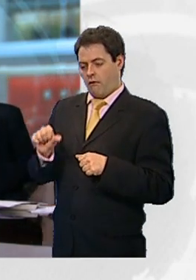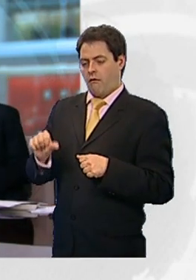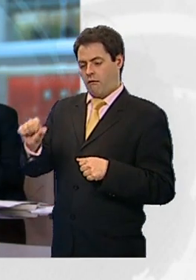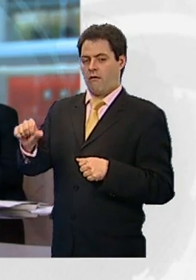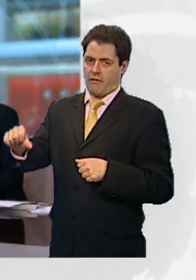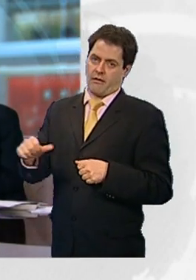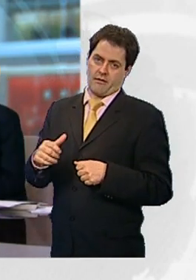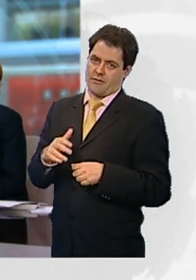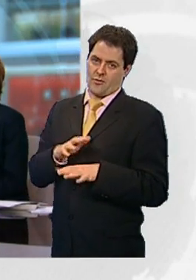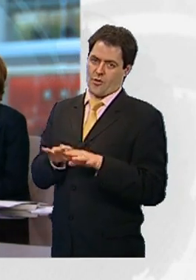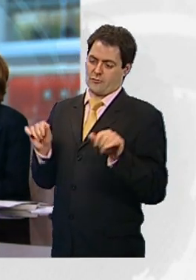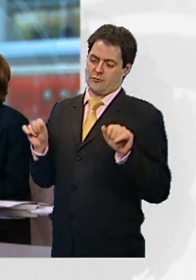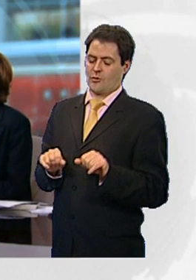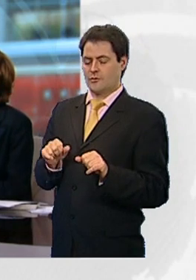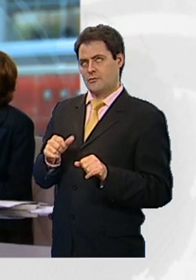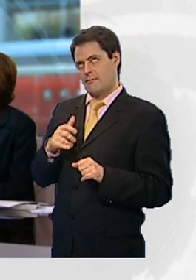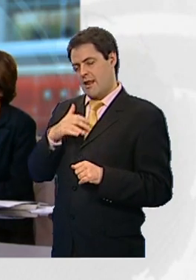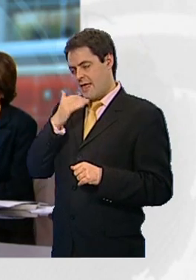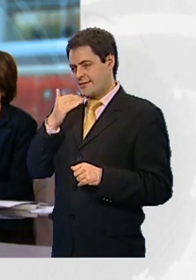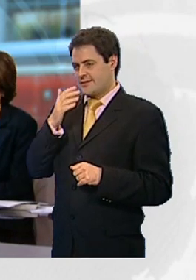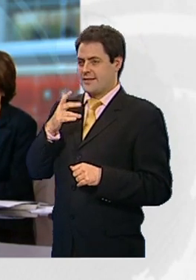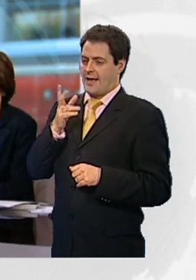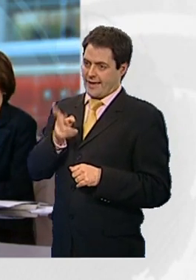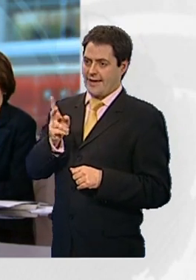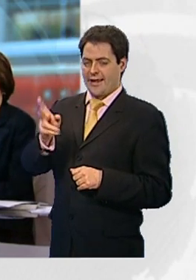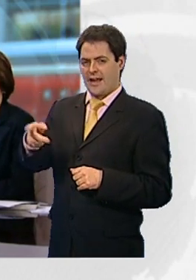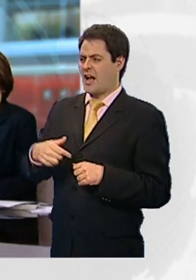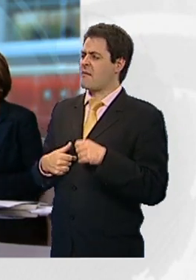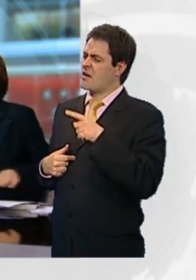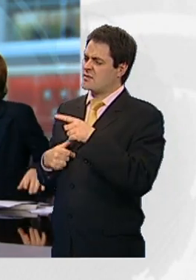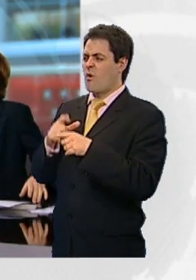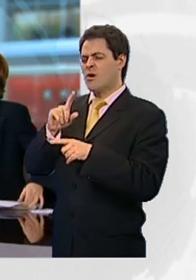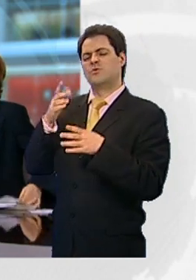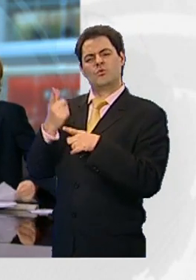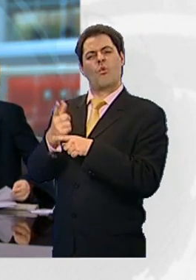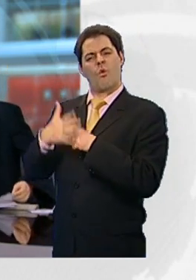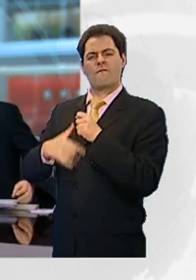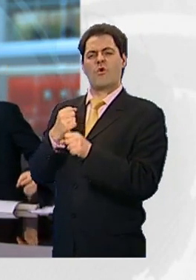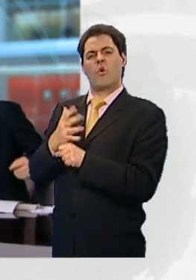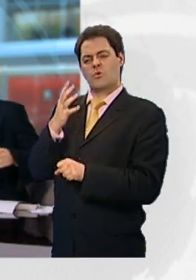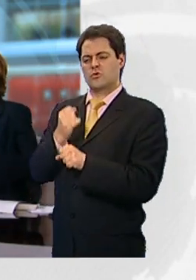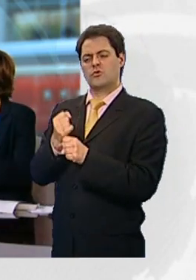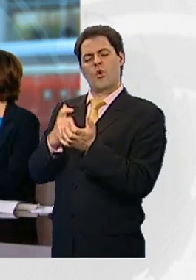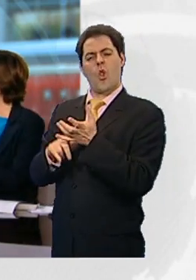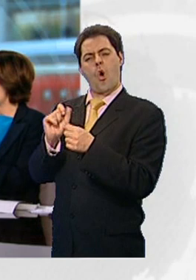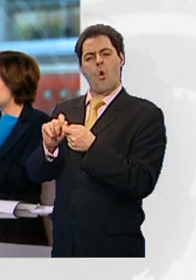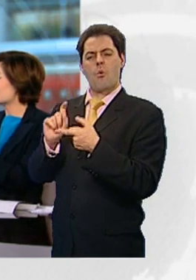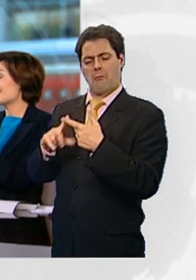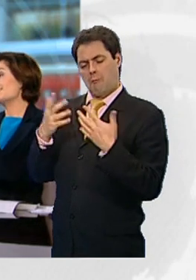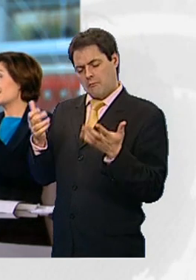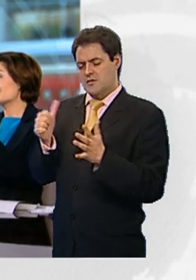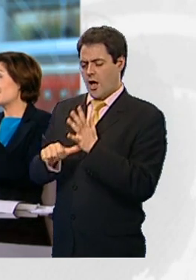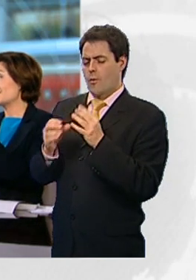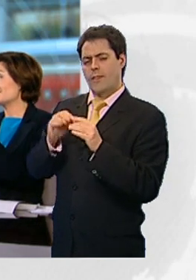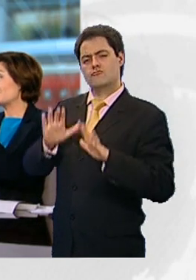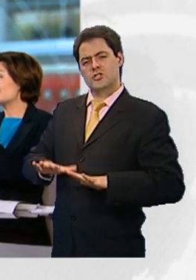now with the entertainment journalist Caroline Westbrook. Hello, Caroline. And let's start with the Brits. Let's be looking a little inwards. Patriotic.